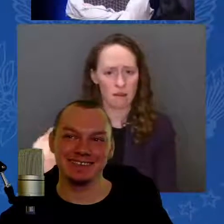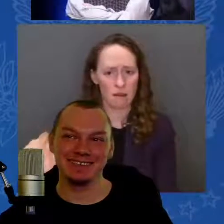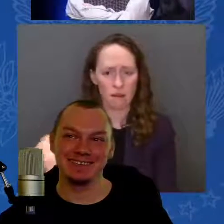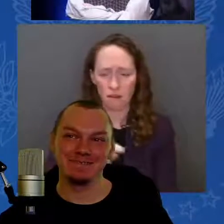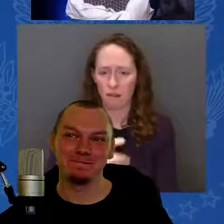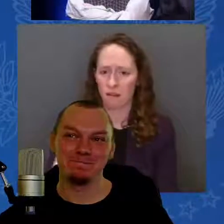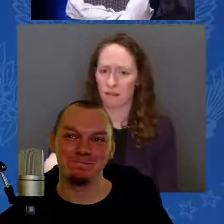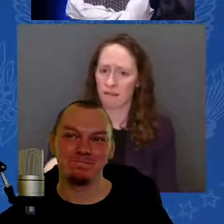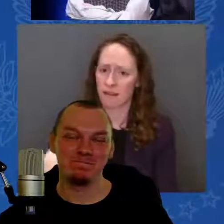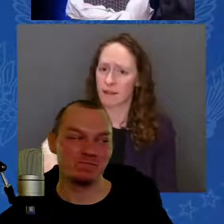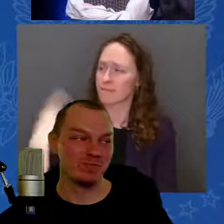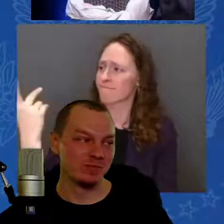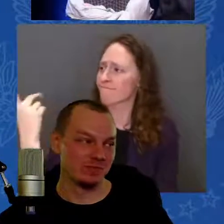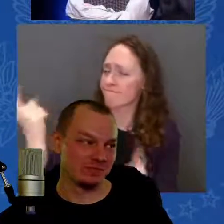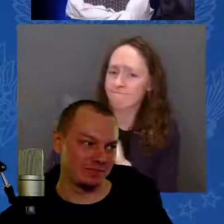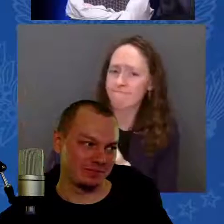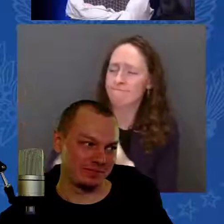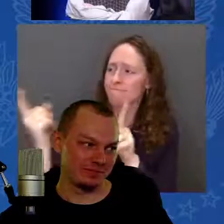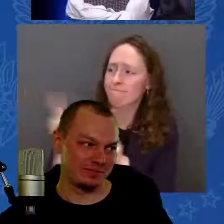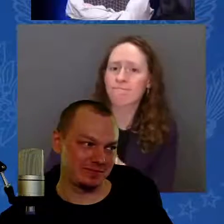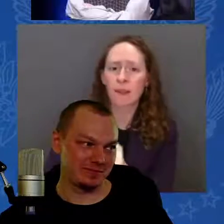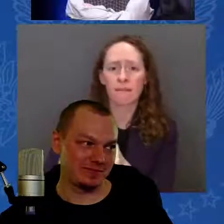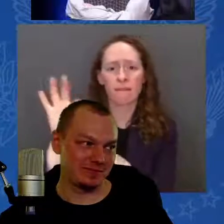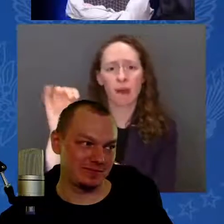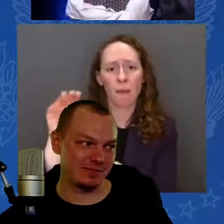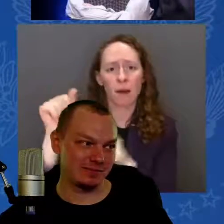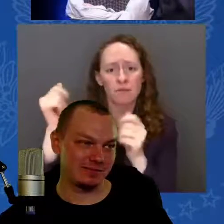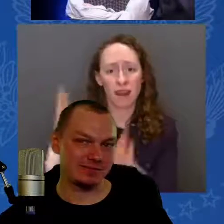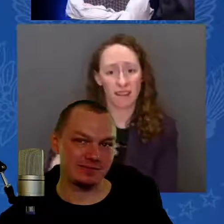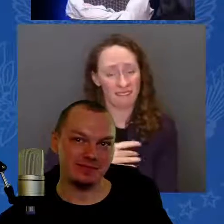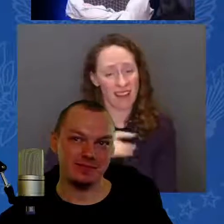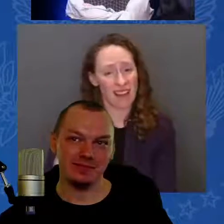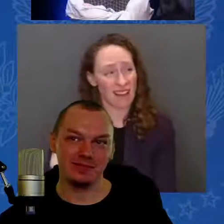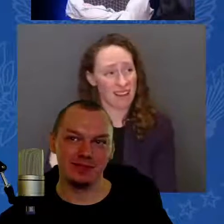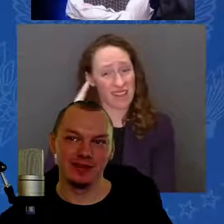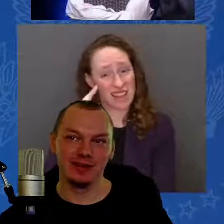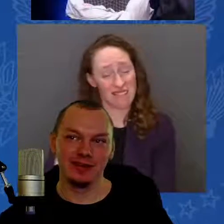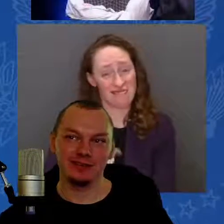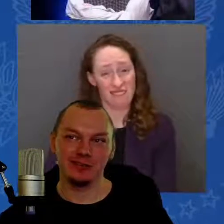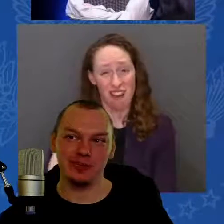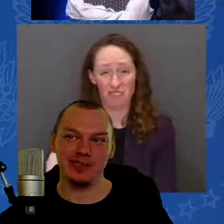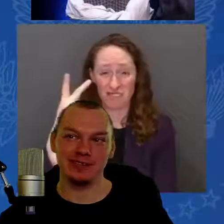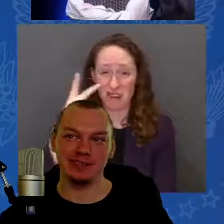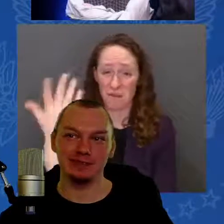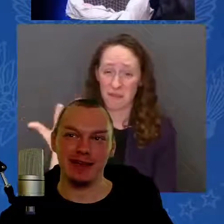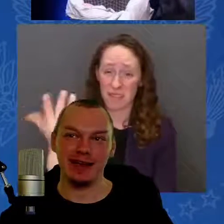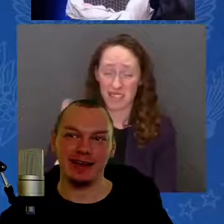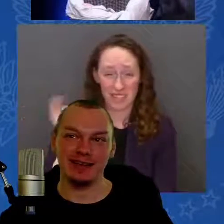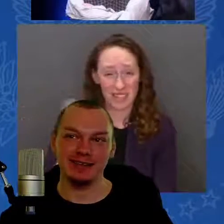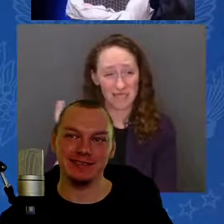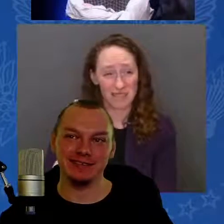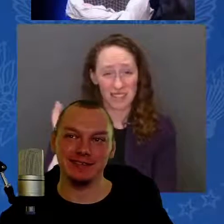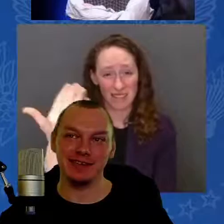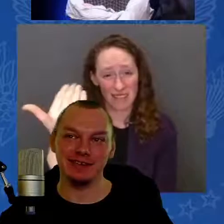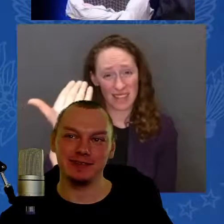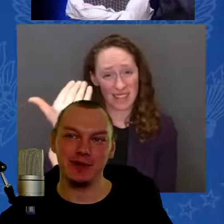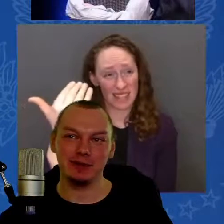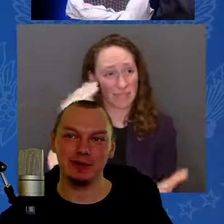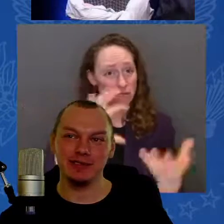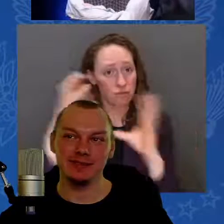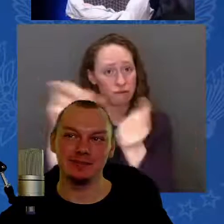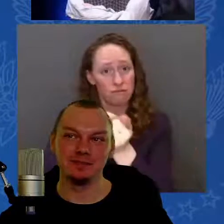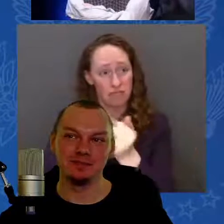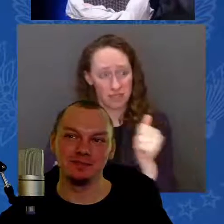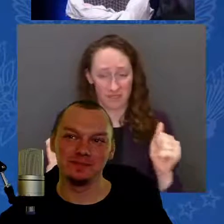that. 15. And I always see the same thing in America. So we can't see his black eyes because Jill Handler's